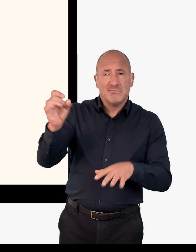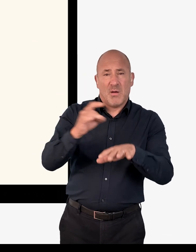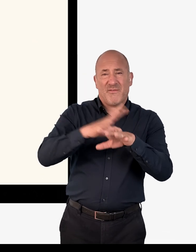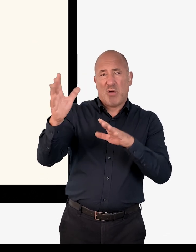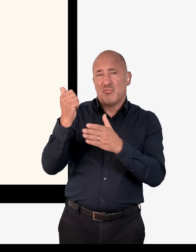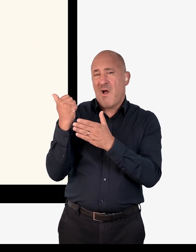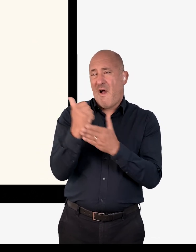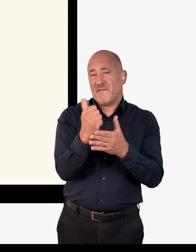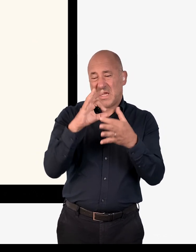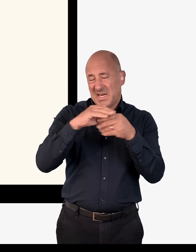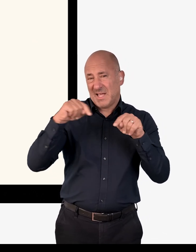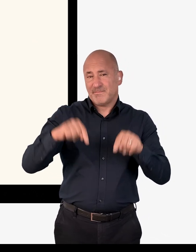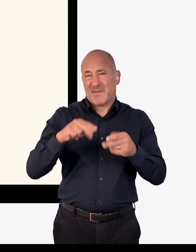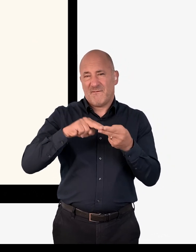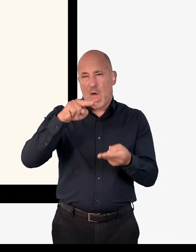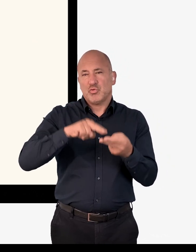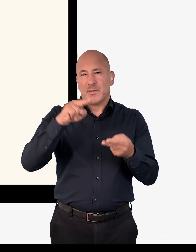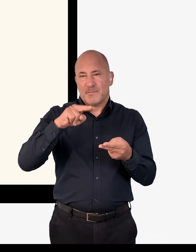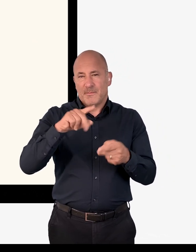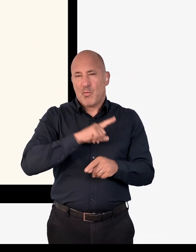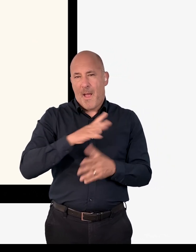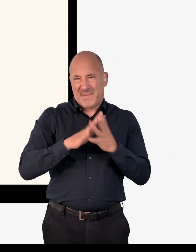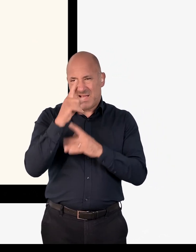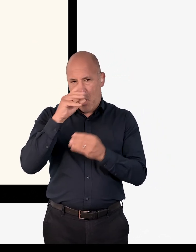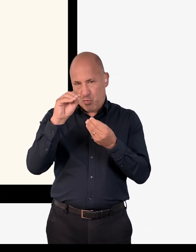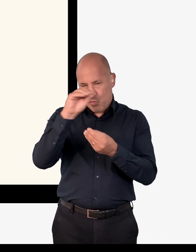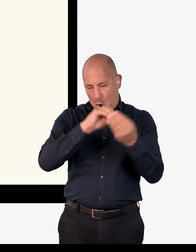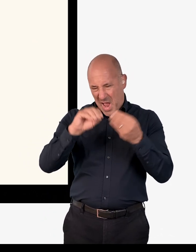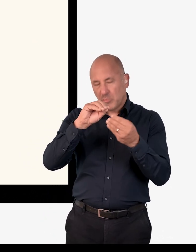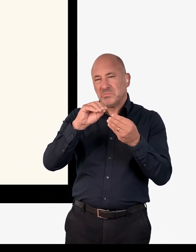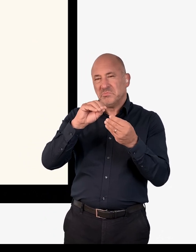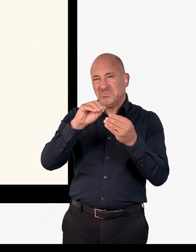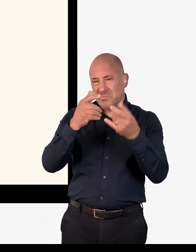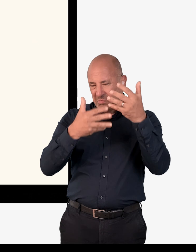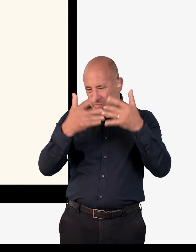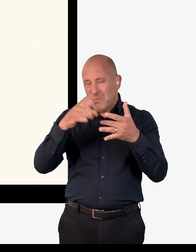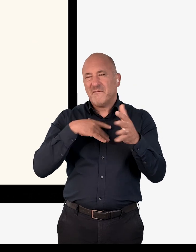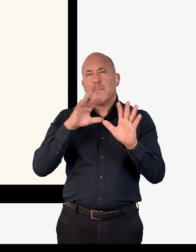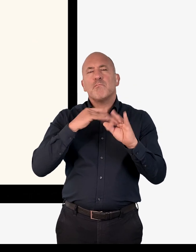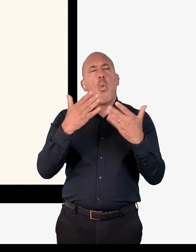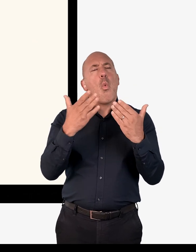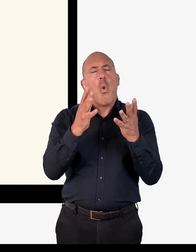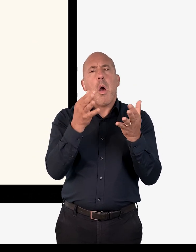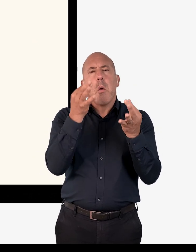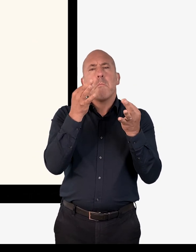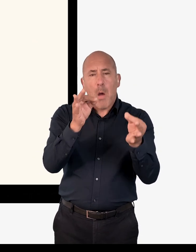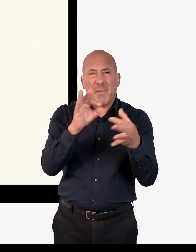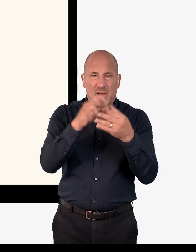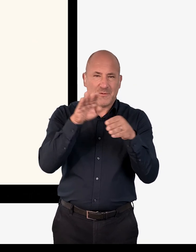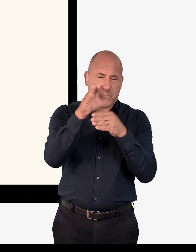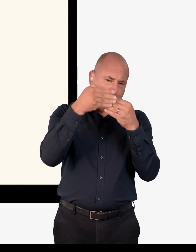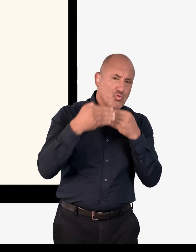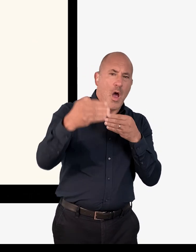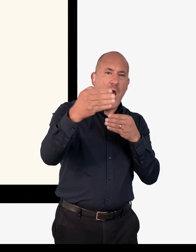all applicants to seek professional advice on this element of their budget to calculate a realistic,